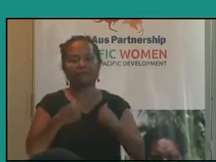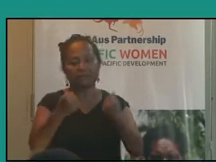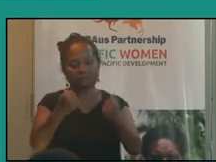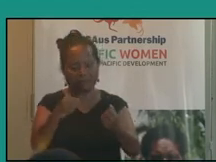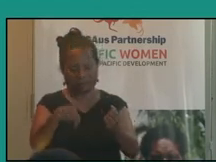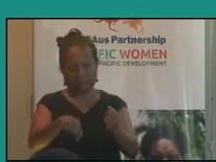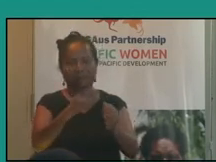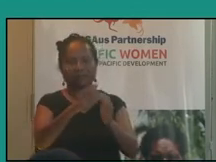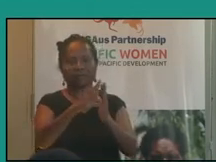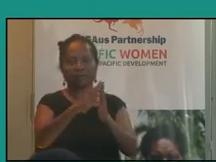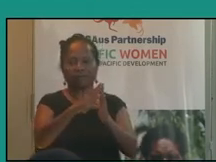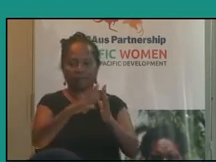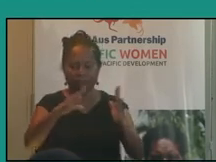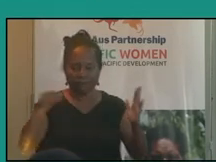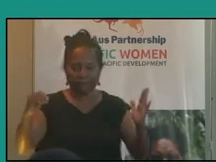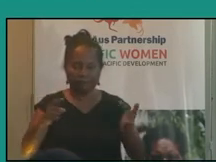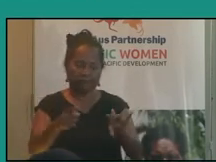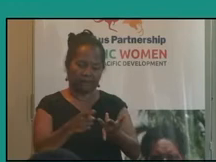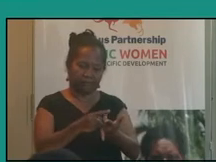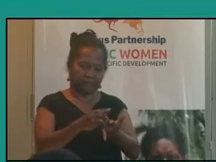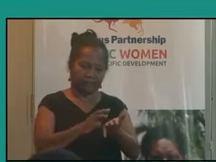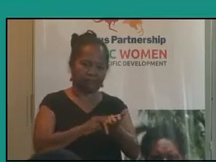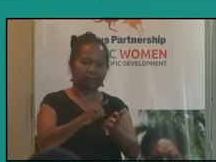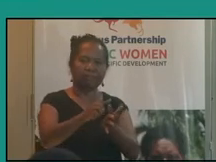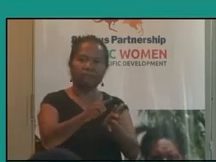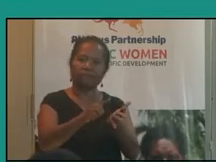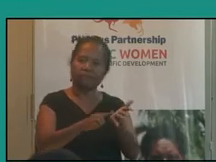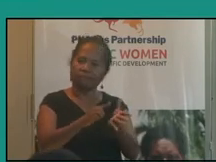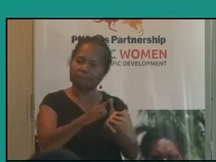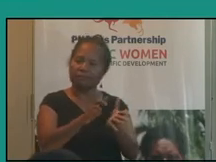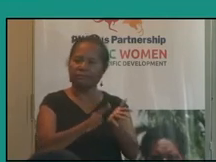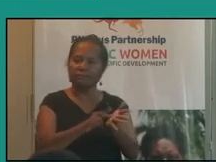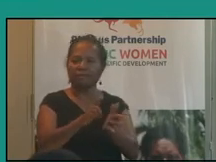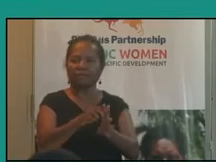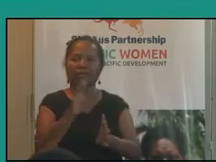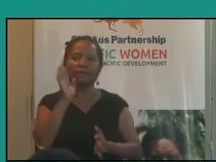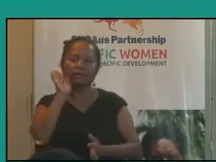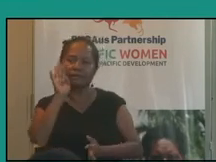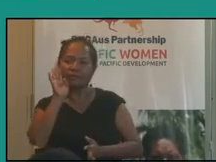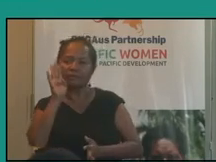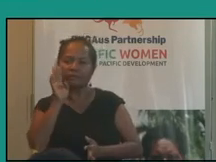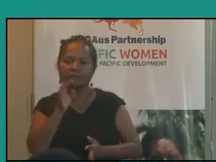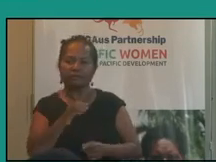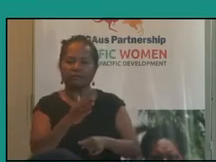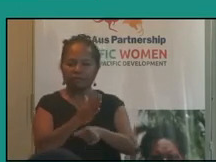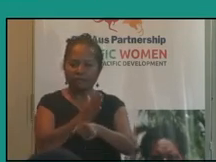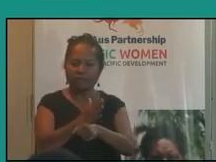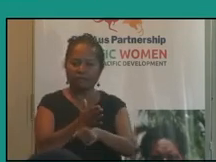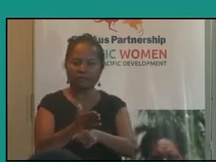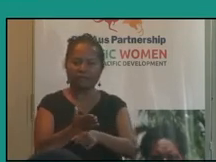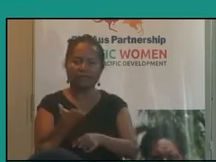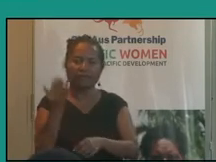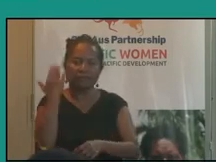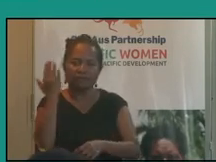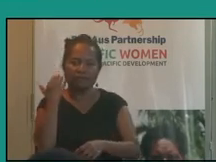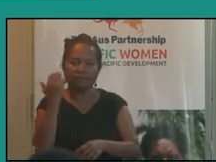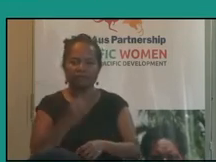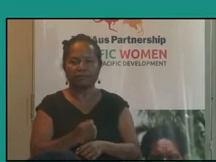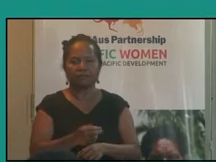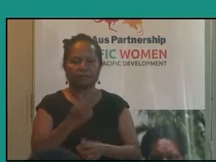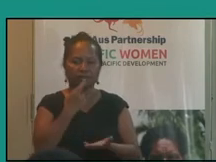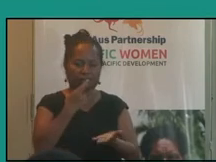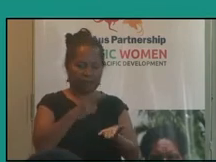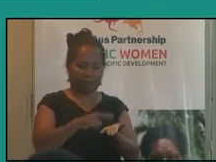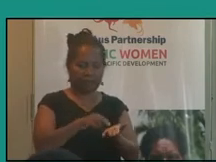PNG and other Melanesian countries. They think of what you've done for them before, and that acts as, you've done something for me, so I'll vote